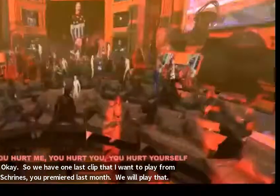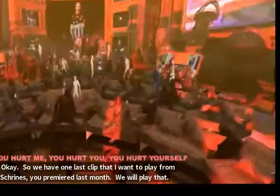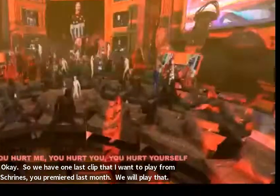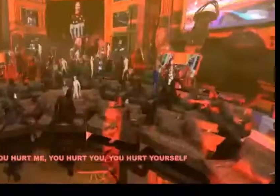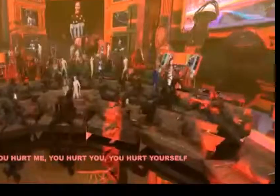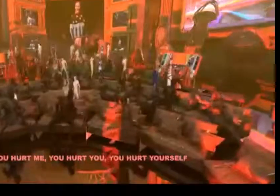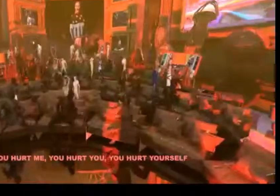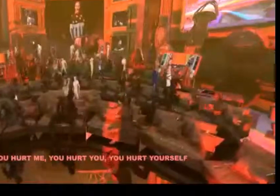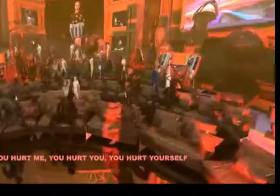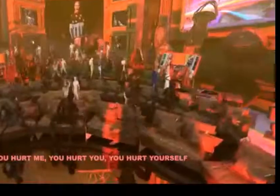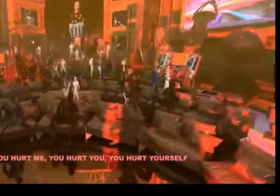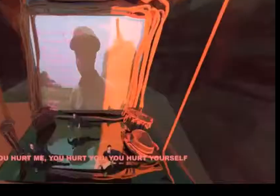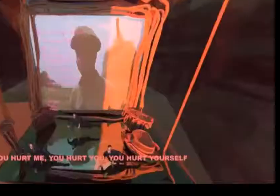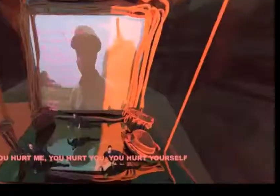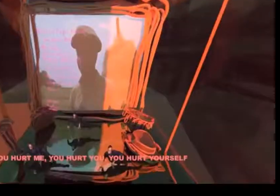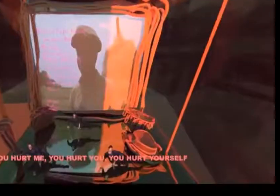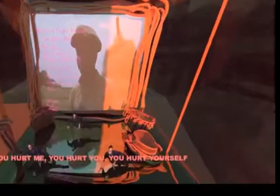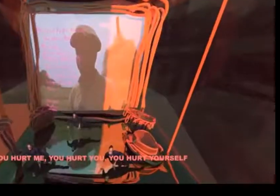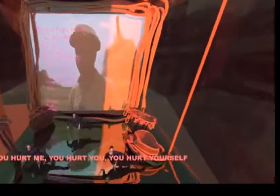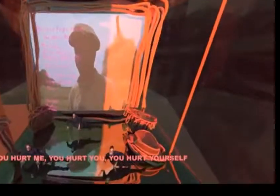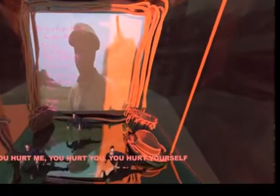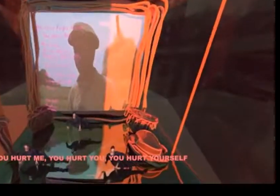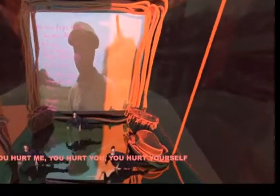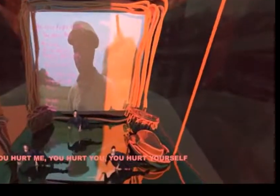If you hurt me,